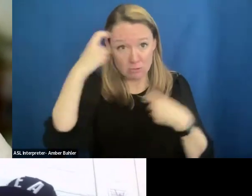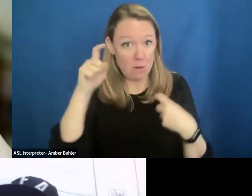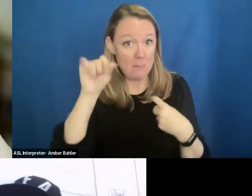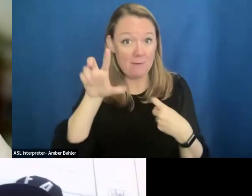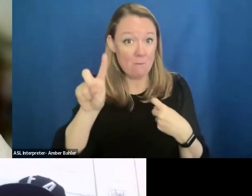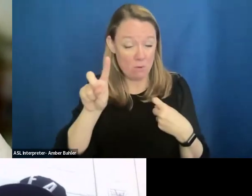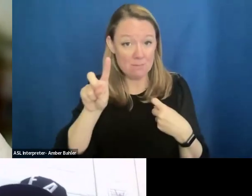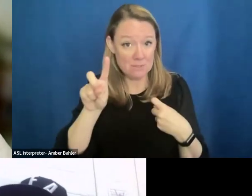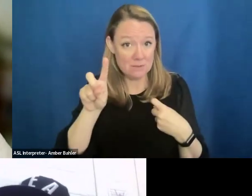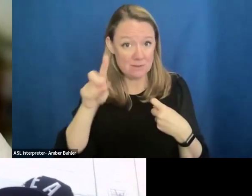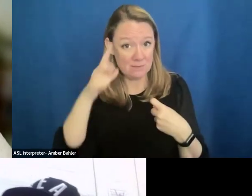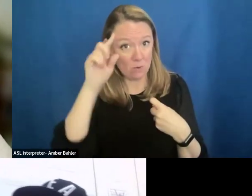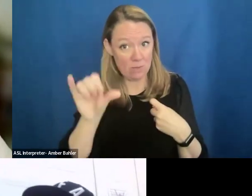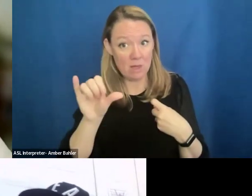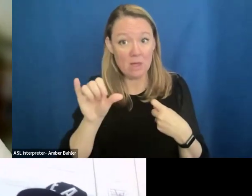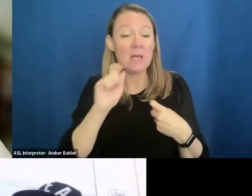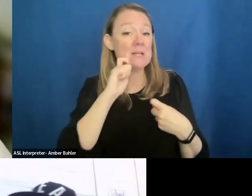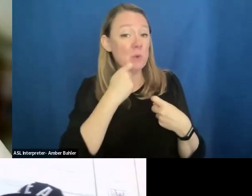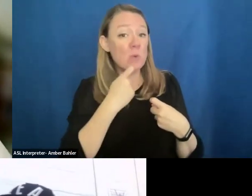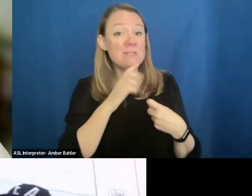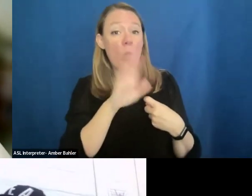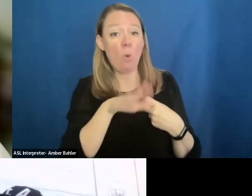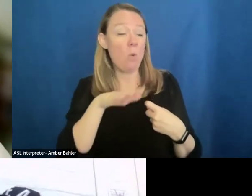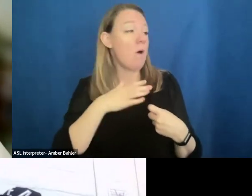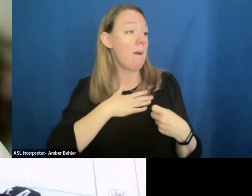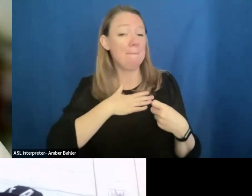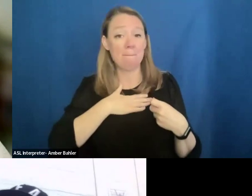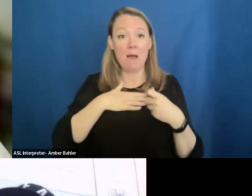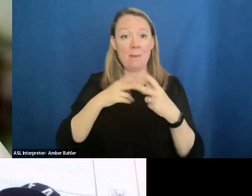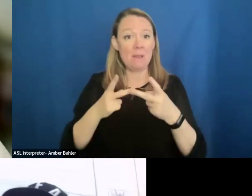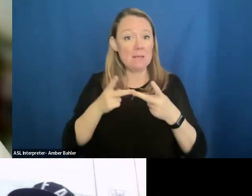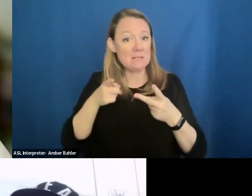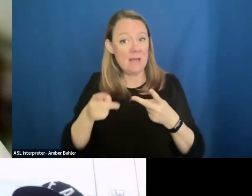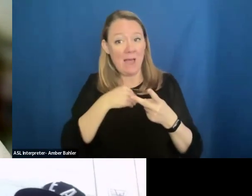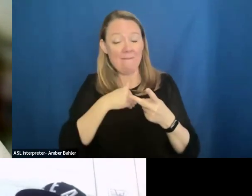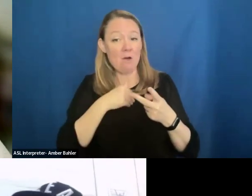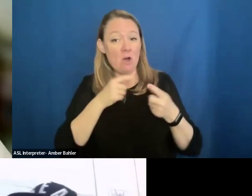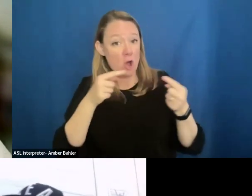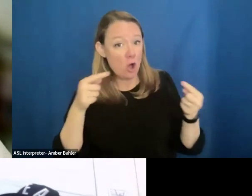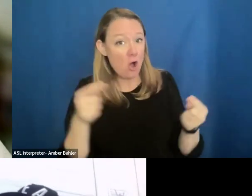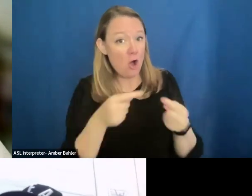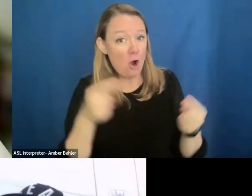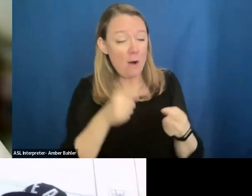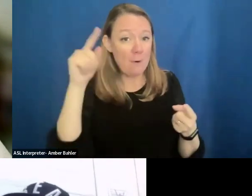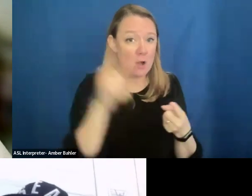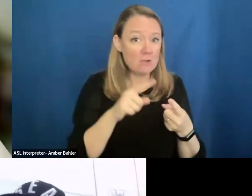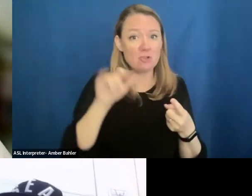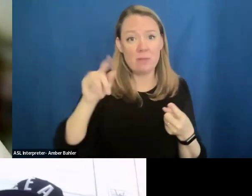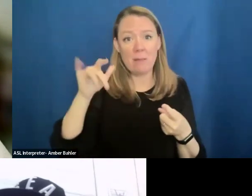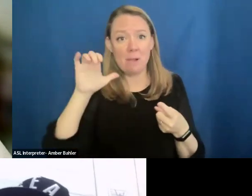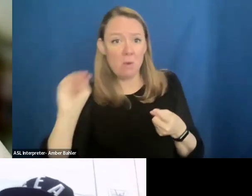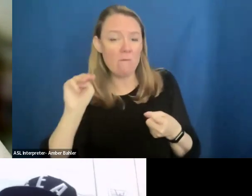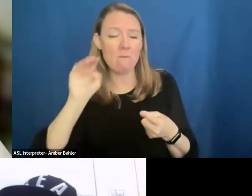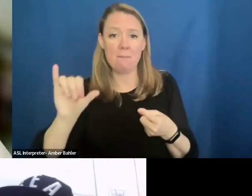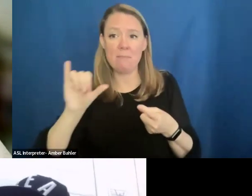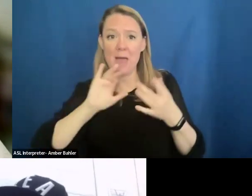harm reduction and our facilities are harm reductive and this platform and this outreach team were harm